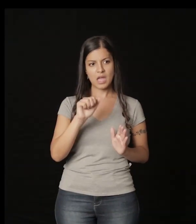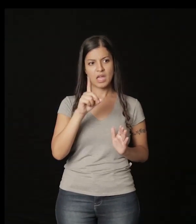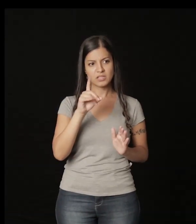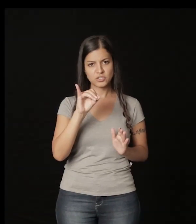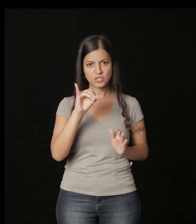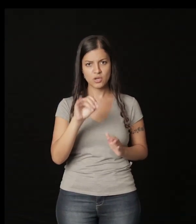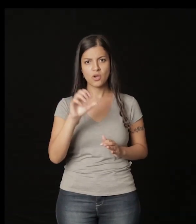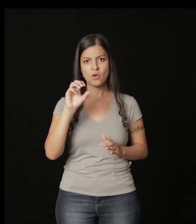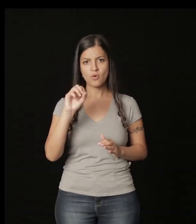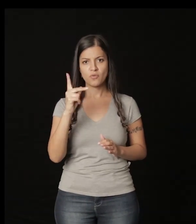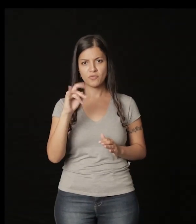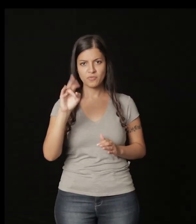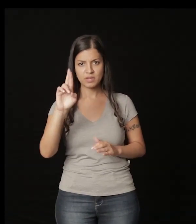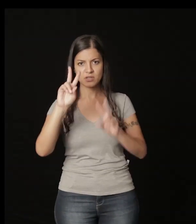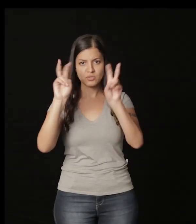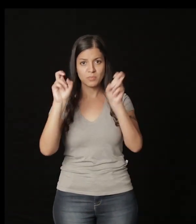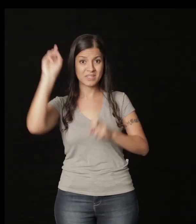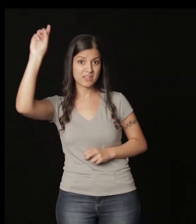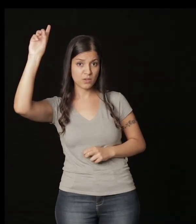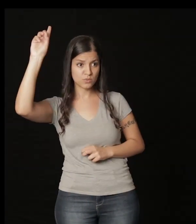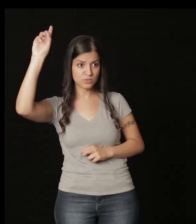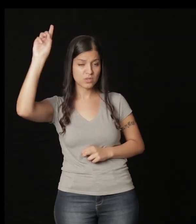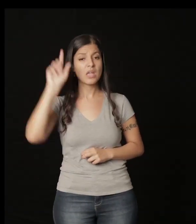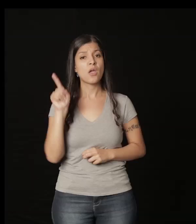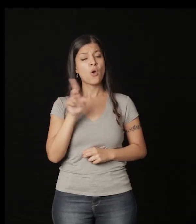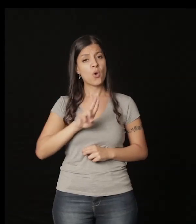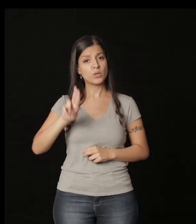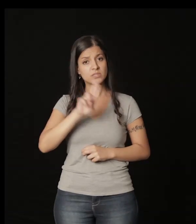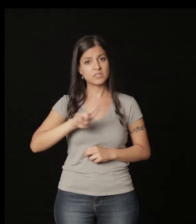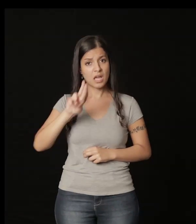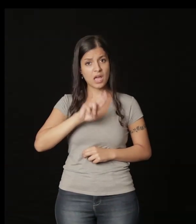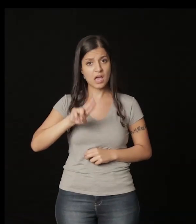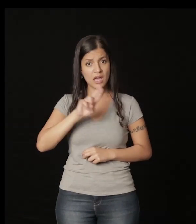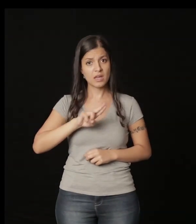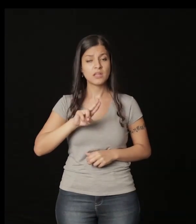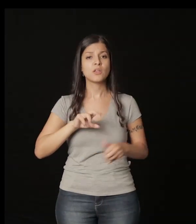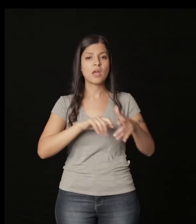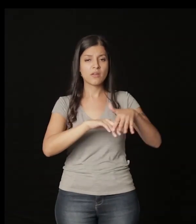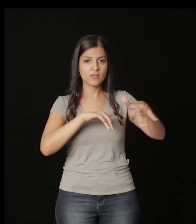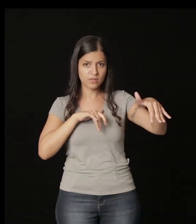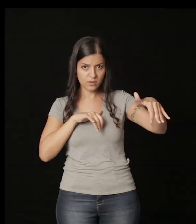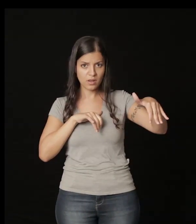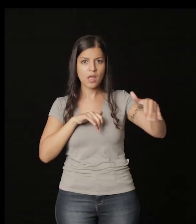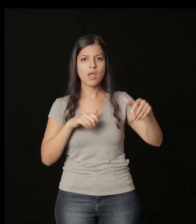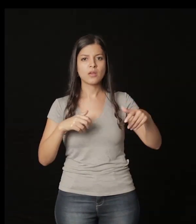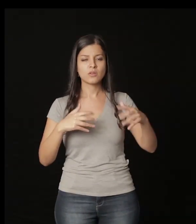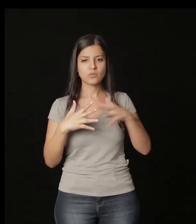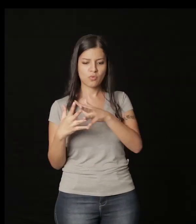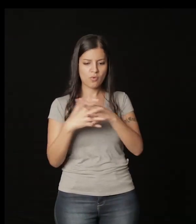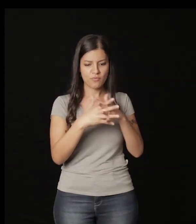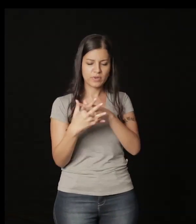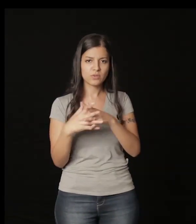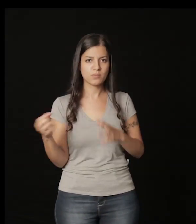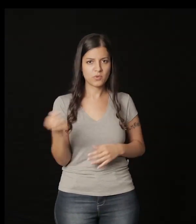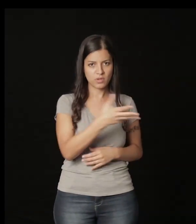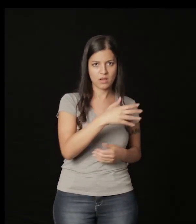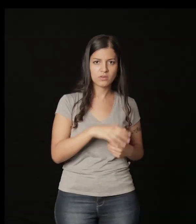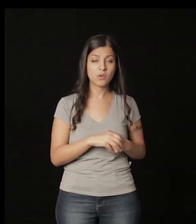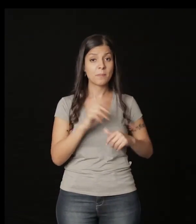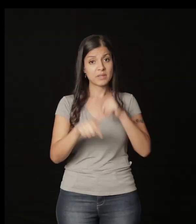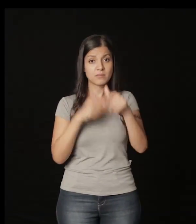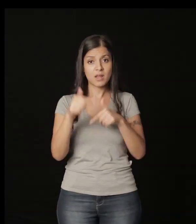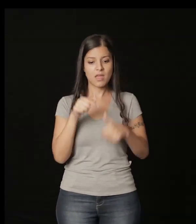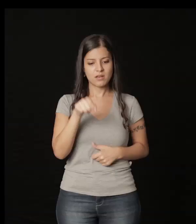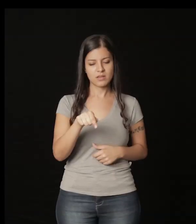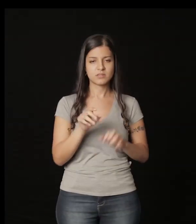dada por Adir Ofir sobre Deus, e eles utilizaram imagens do Archive of Modern Conflict no formato da